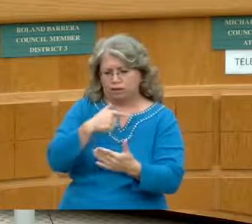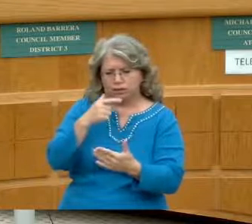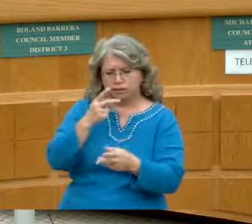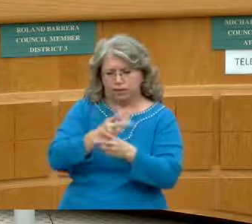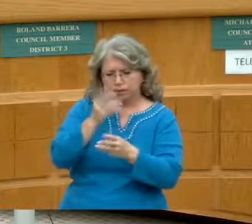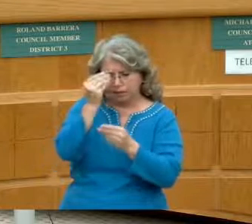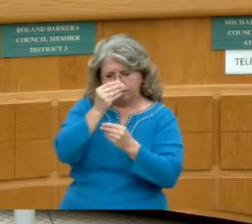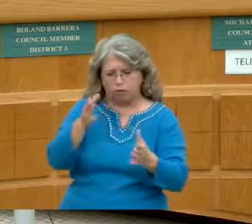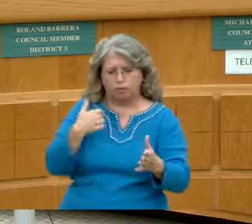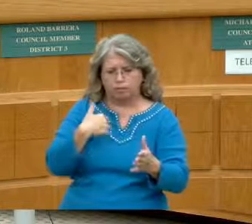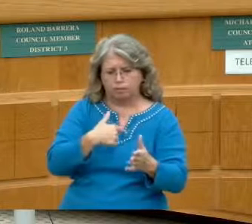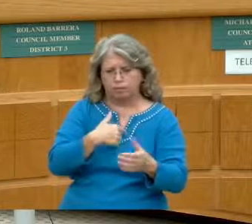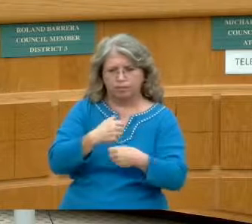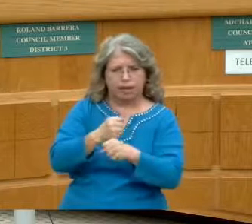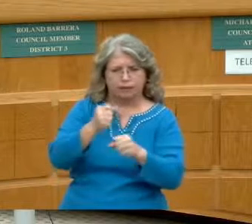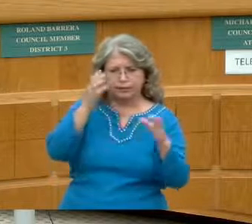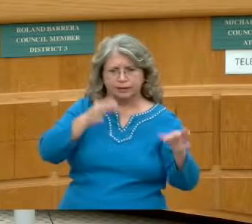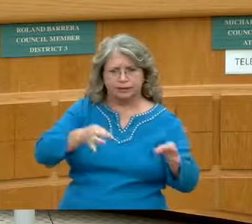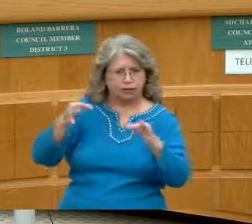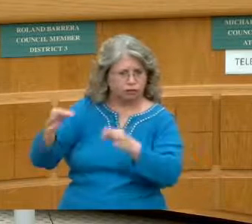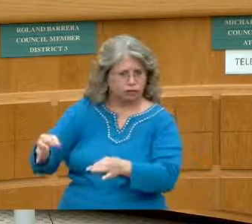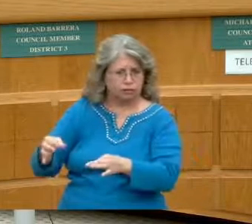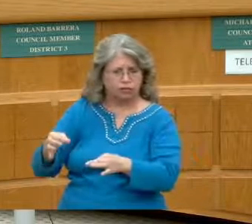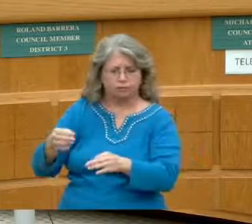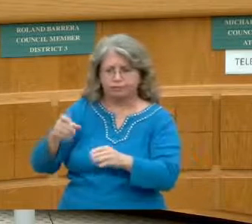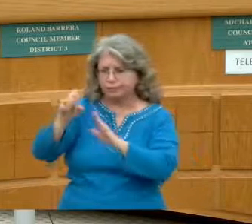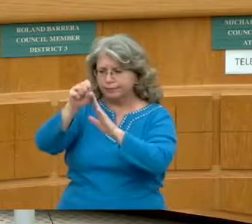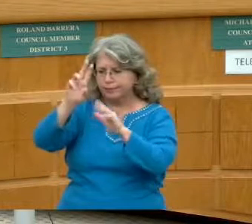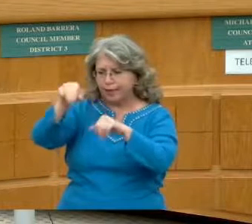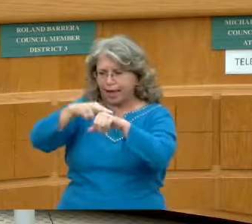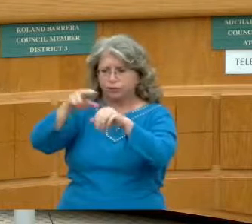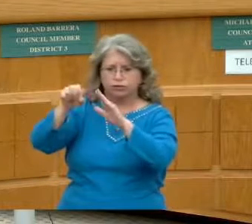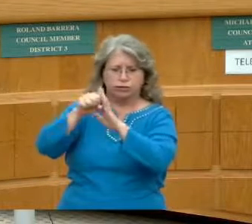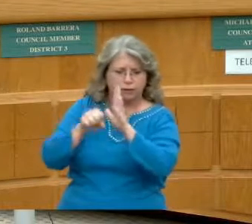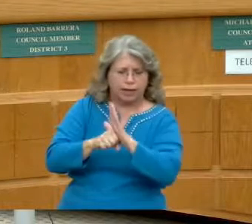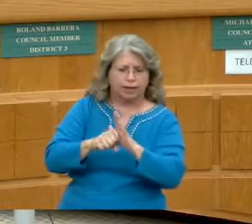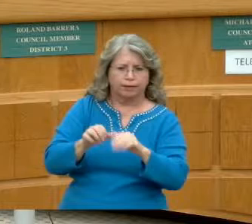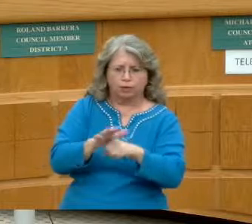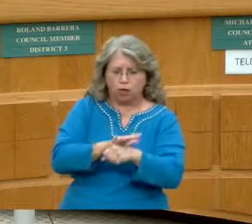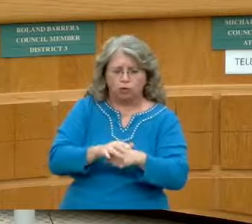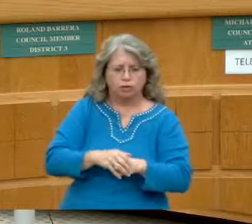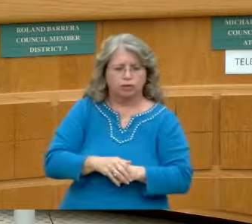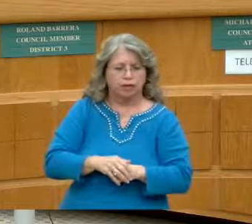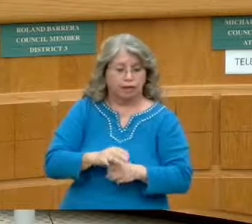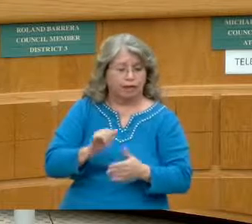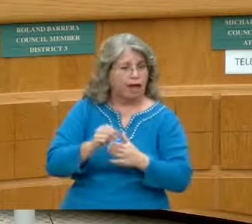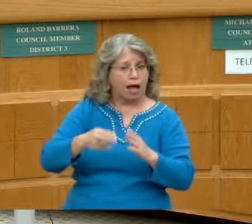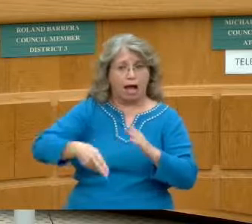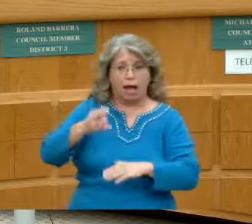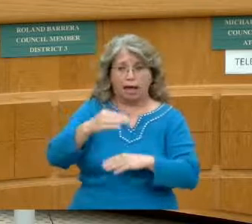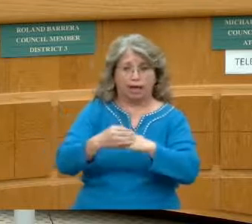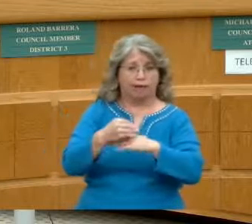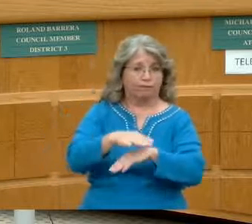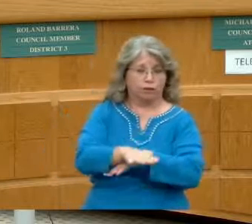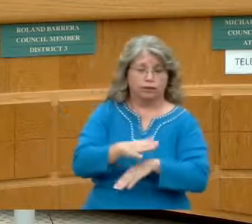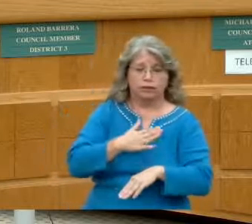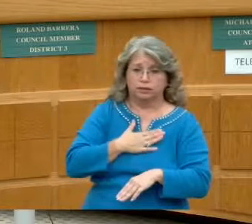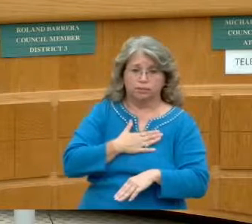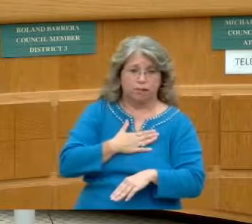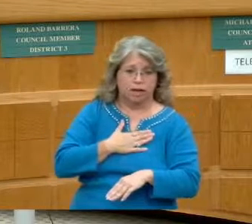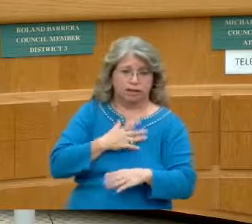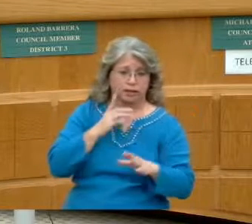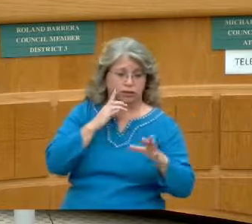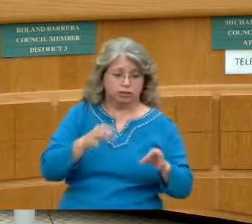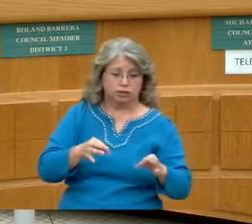but of course it's highly influenced my decisions on how to implement the state orders locally, and to this point I've always mirrored the governor's